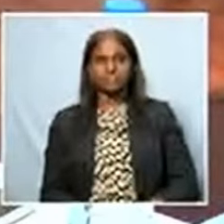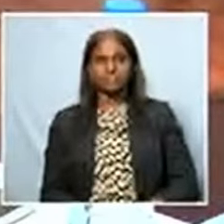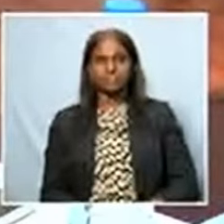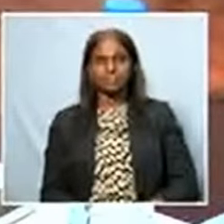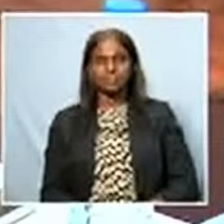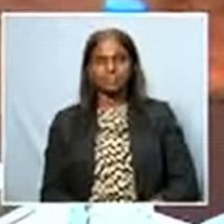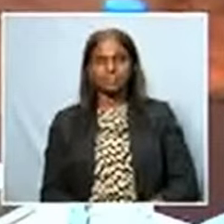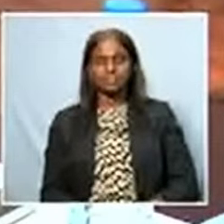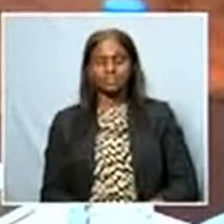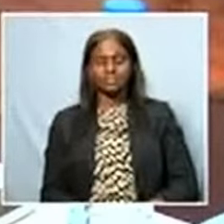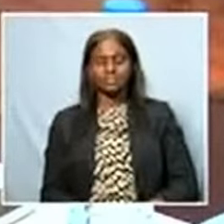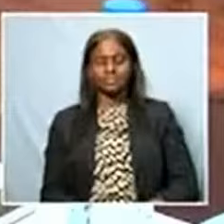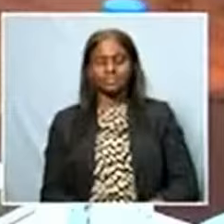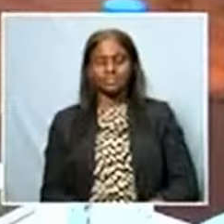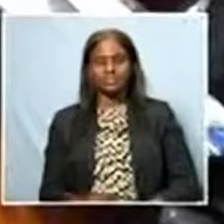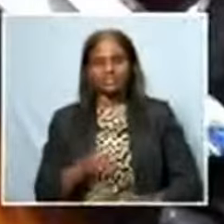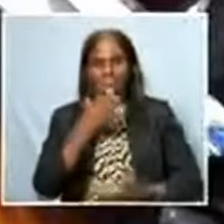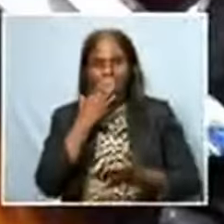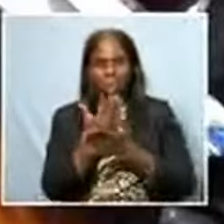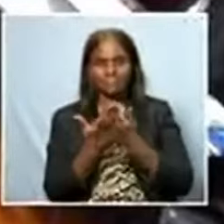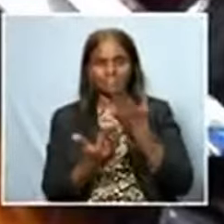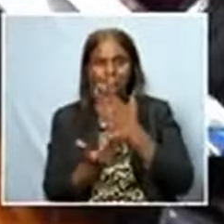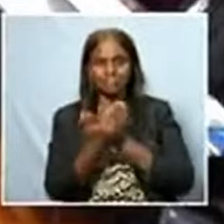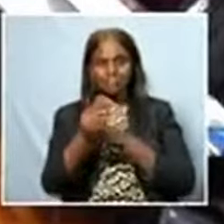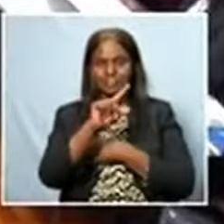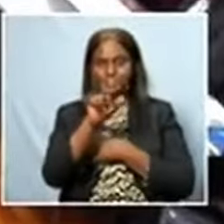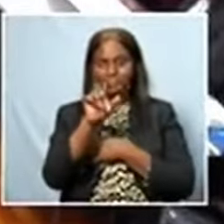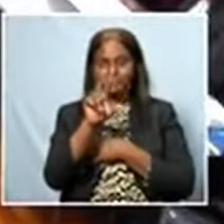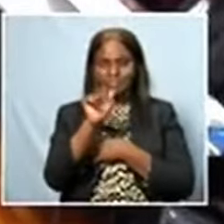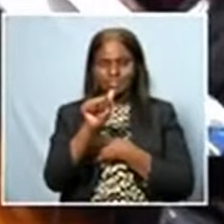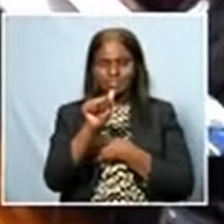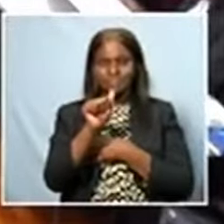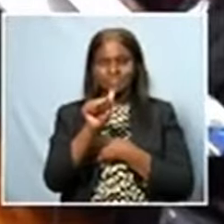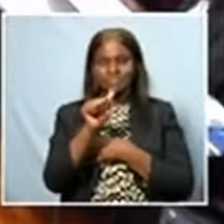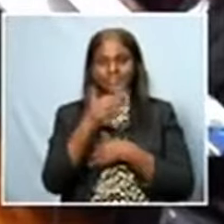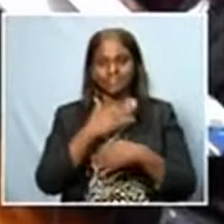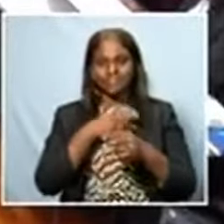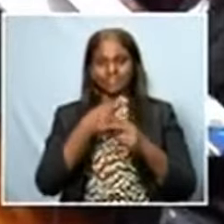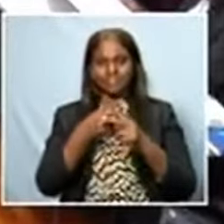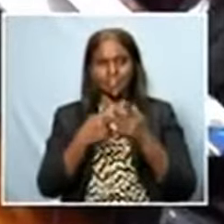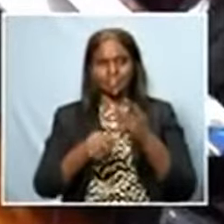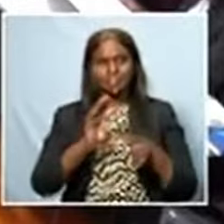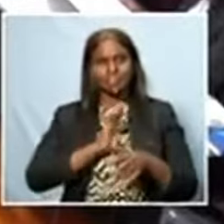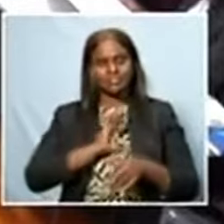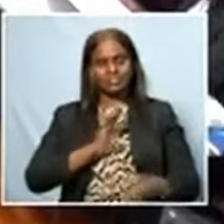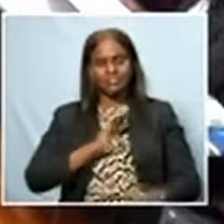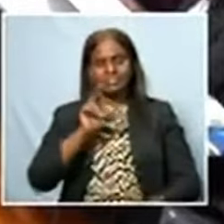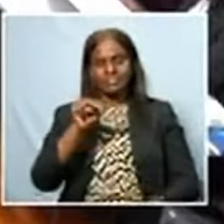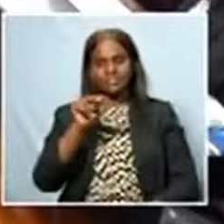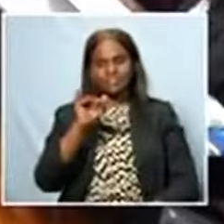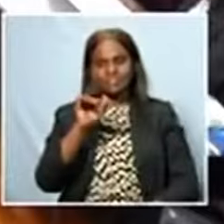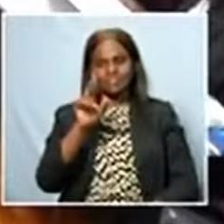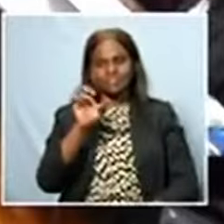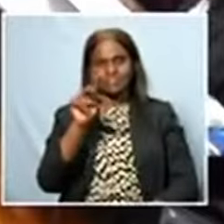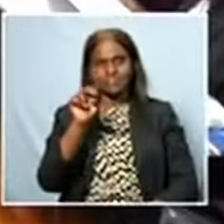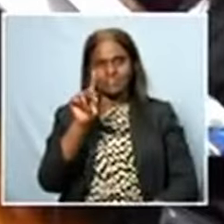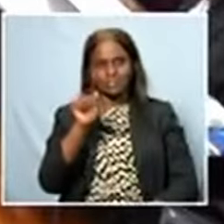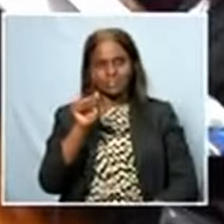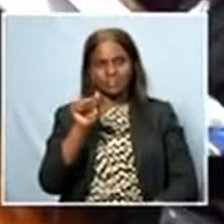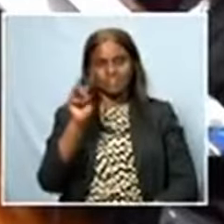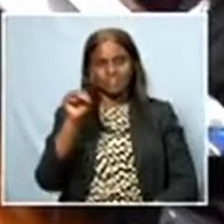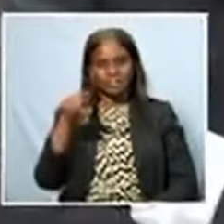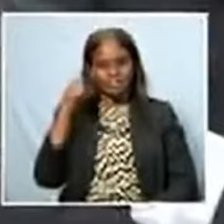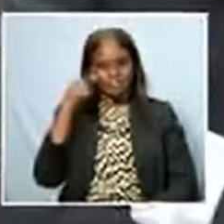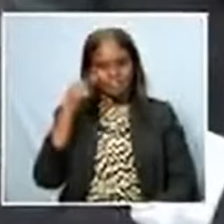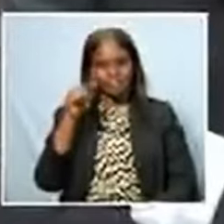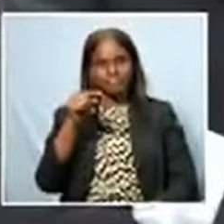Heating of the brain. Good morning, ZRA. My name is Anyurenda Brenda, MP for Lundazi. A simple question that